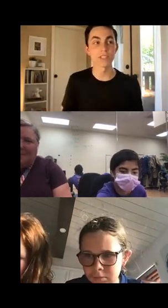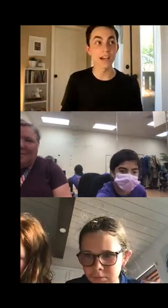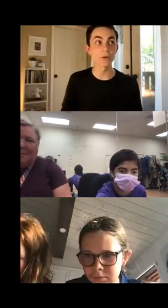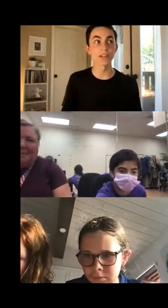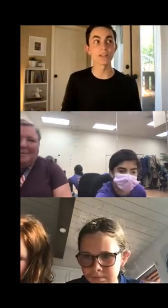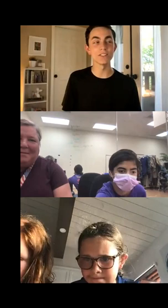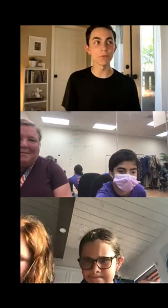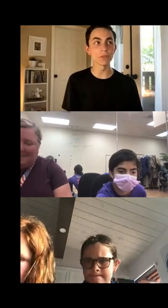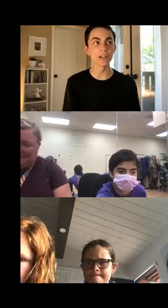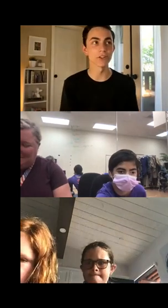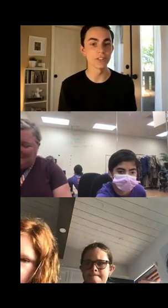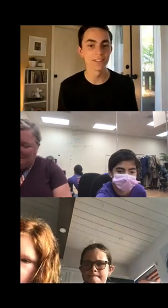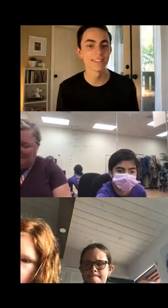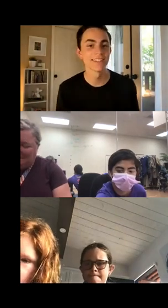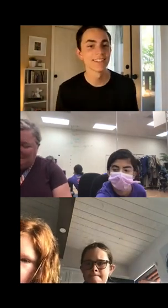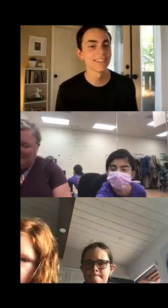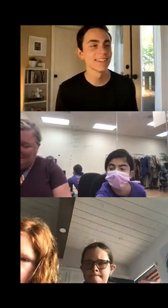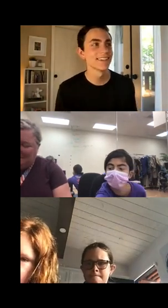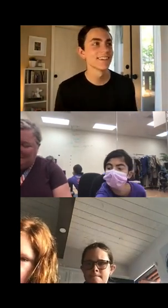And so that one we had a double letter.